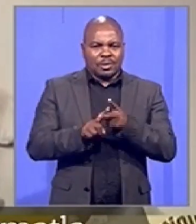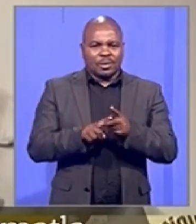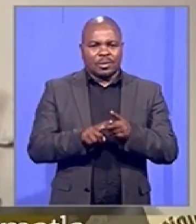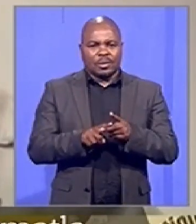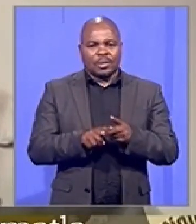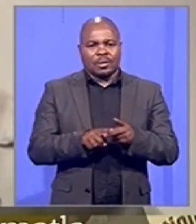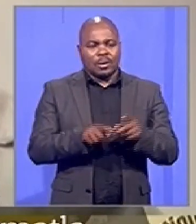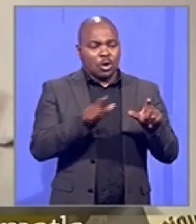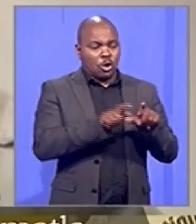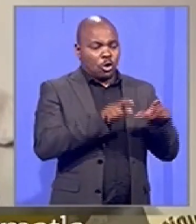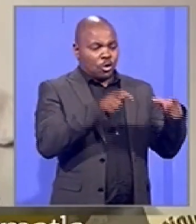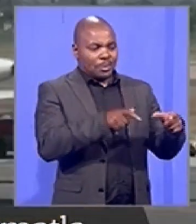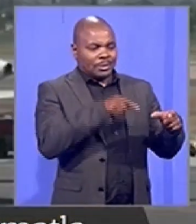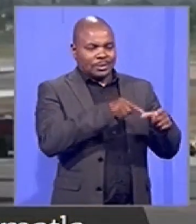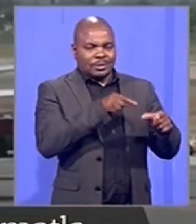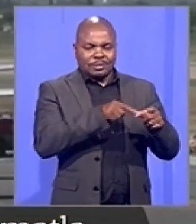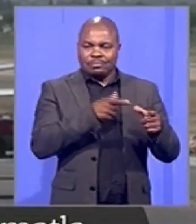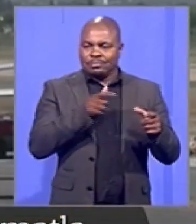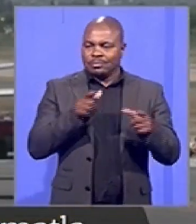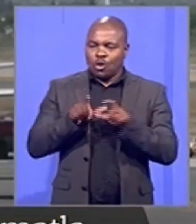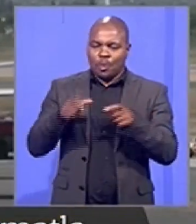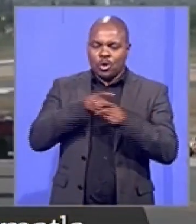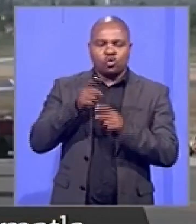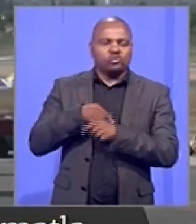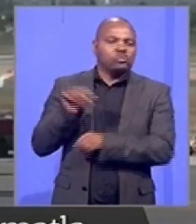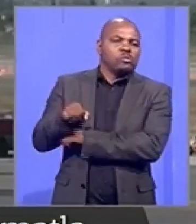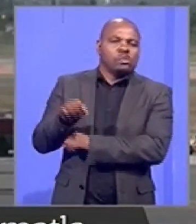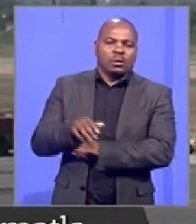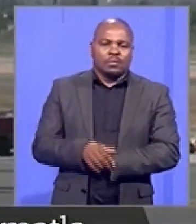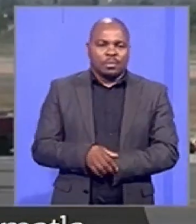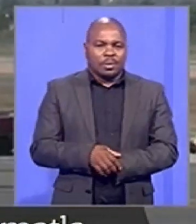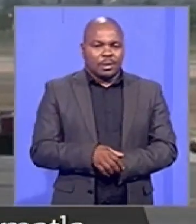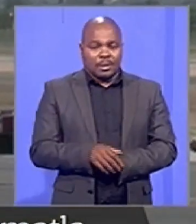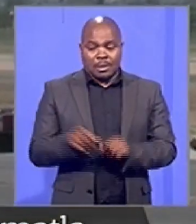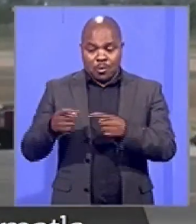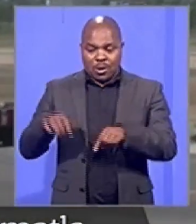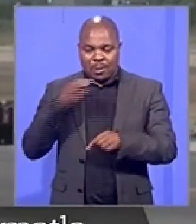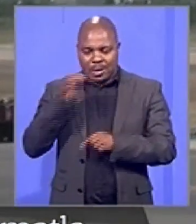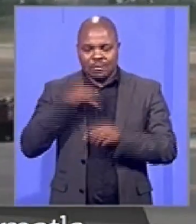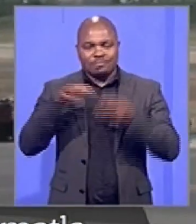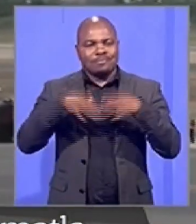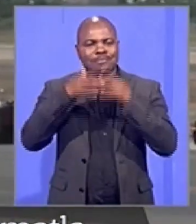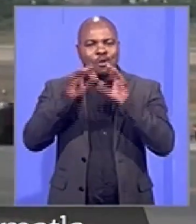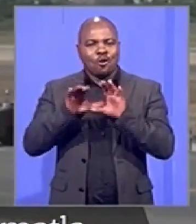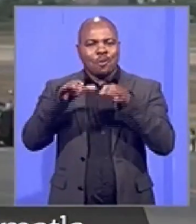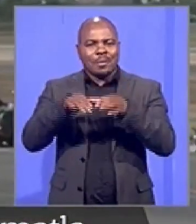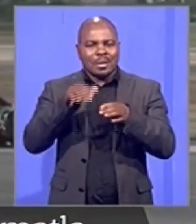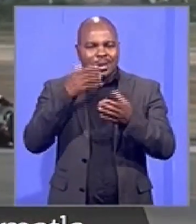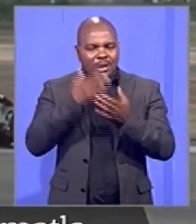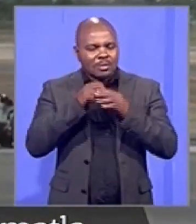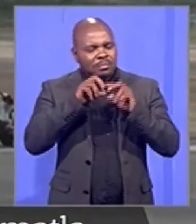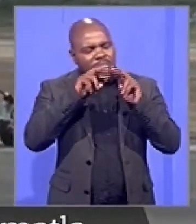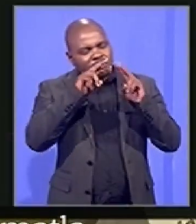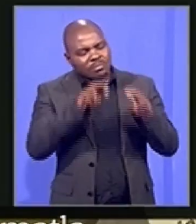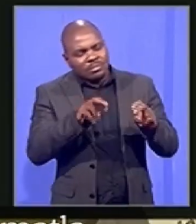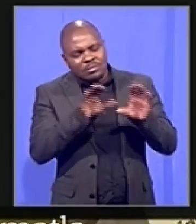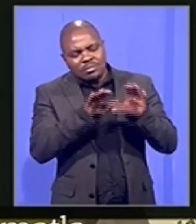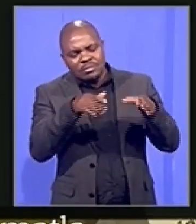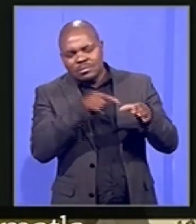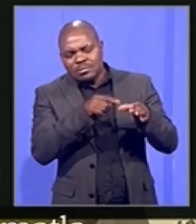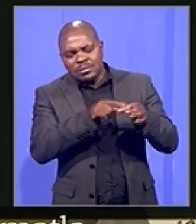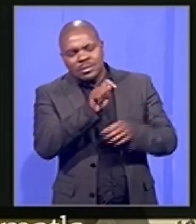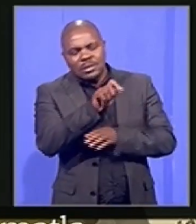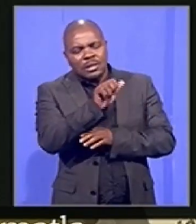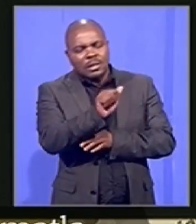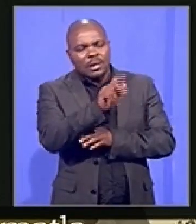treated this committee with disdain. Ditho tse ding di sisinya hore ho thewe komiti ya nakwana e tla batlisisa selekane sa takatso. To